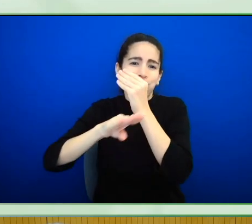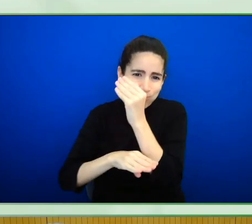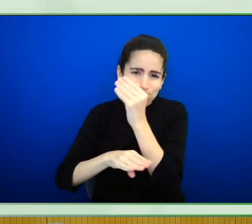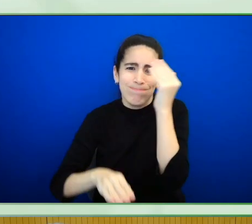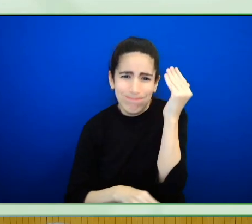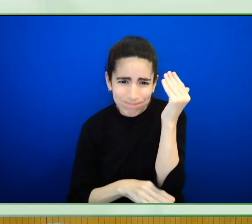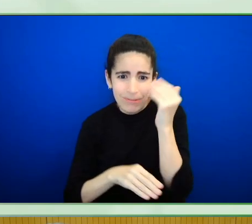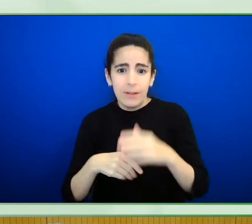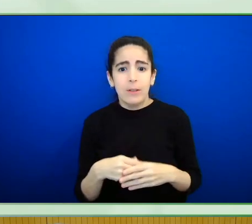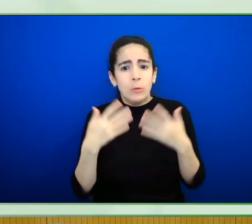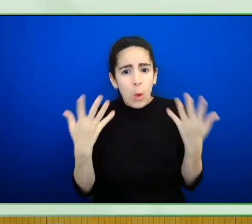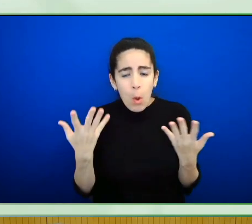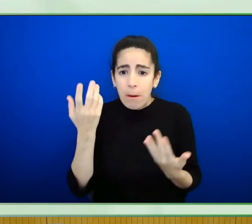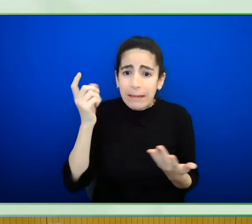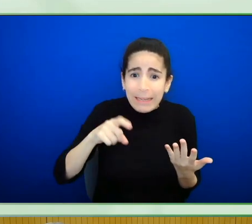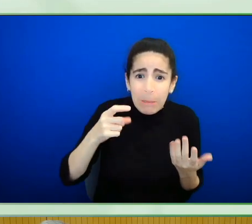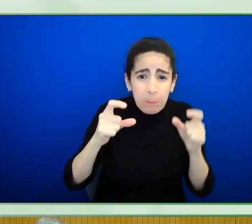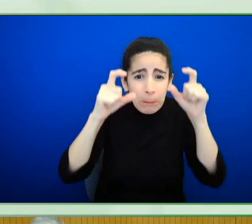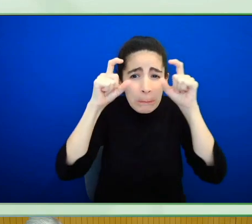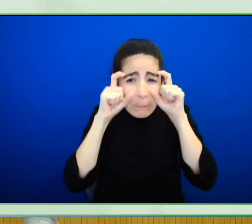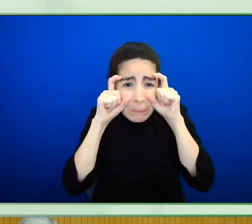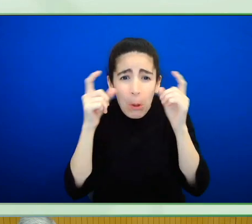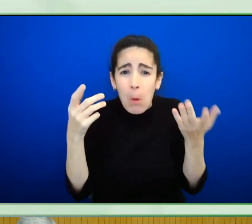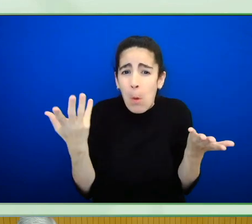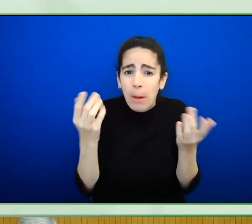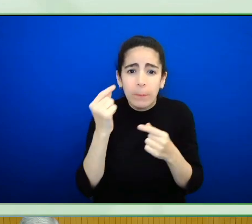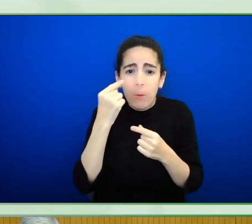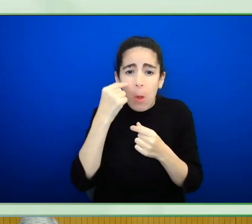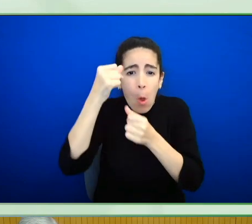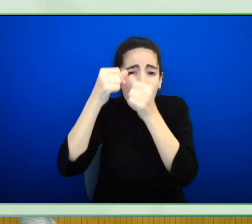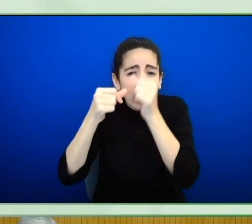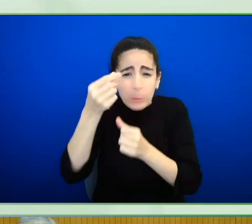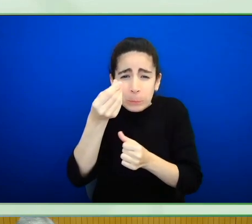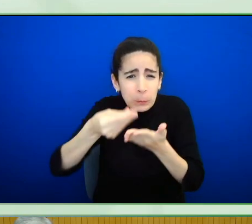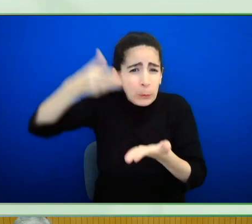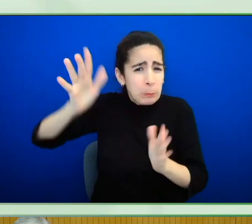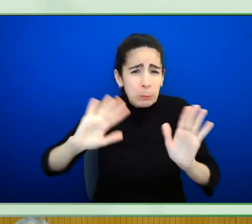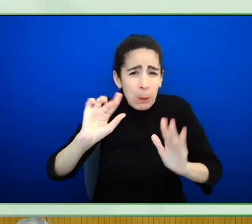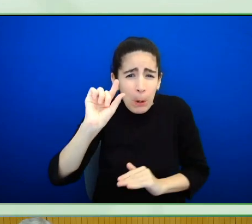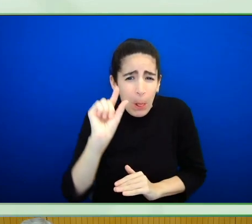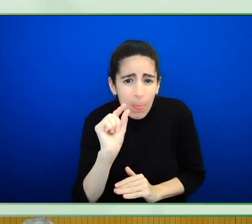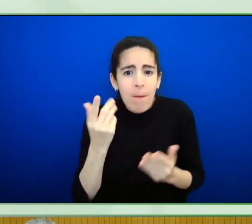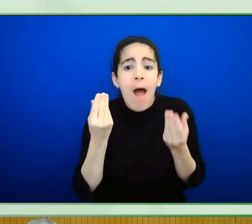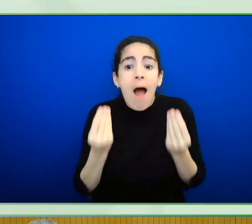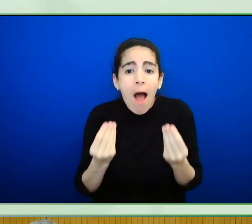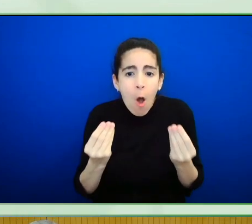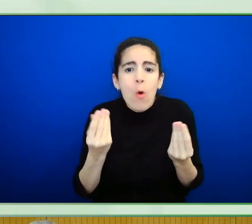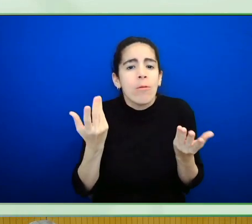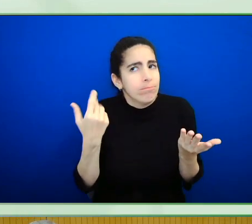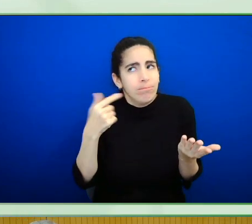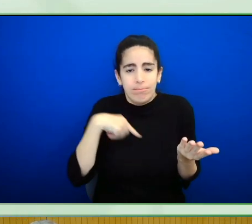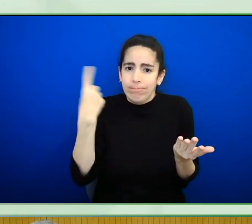eye health. Our software and data insights are helping to achieve that with an end-to-end solution designed specifically for eye